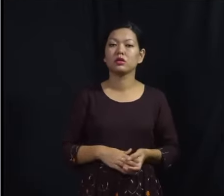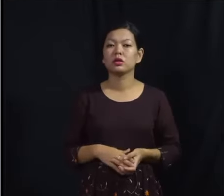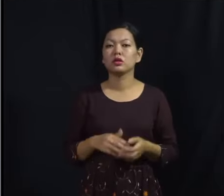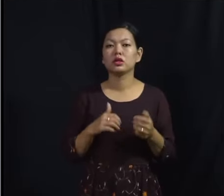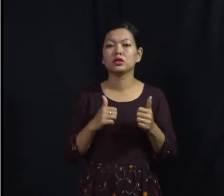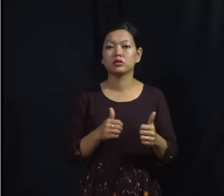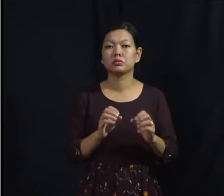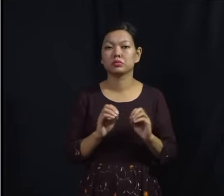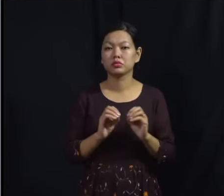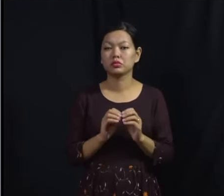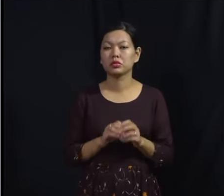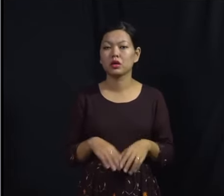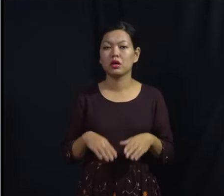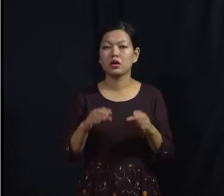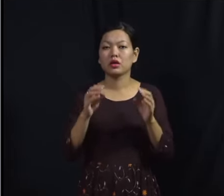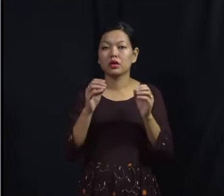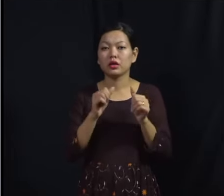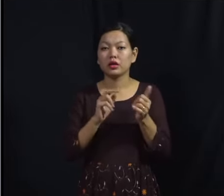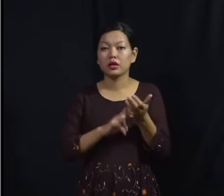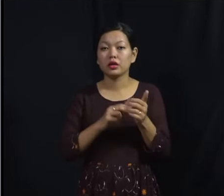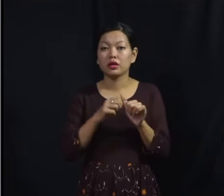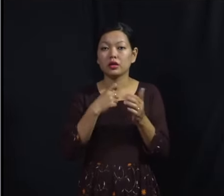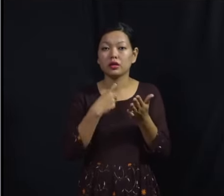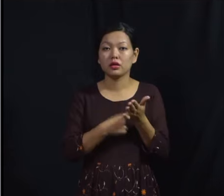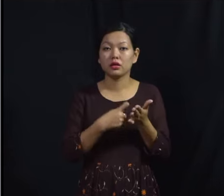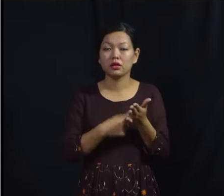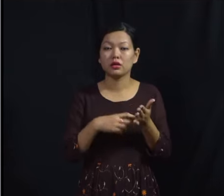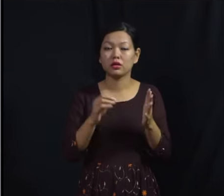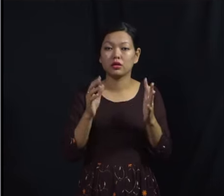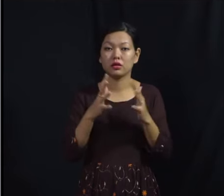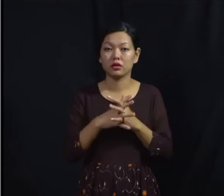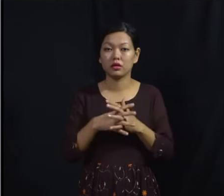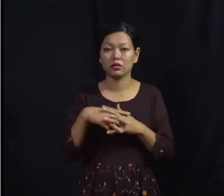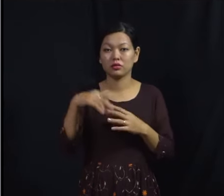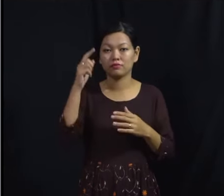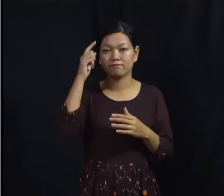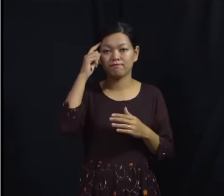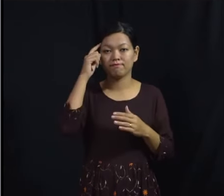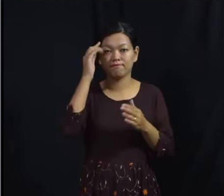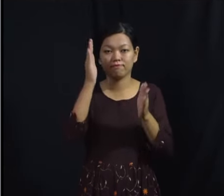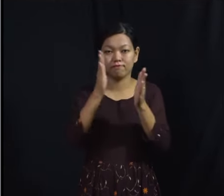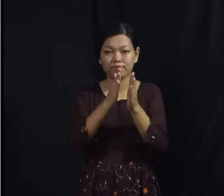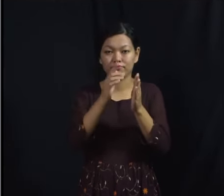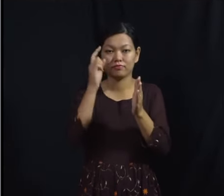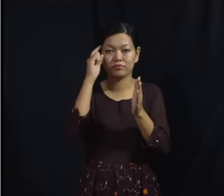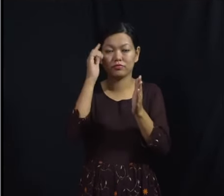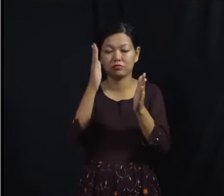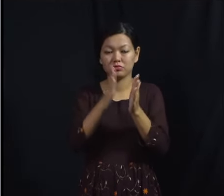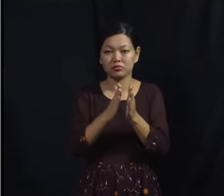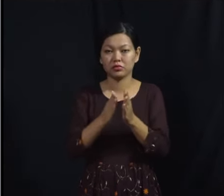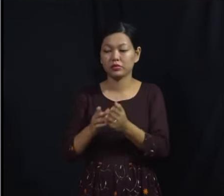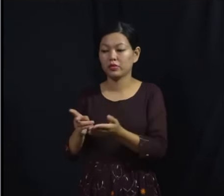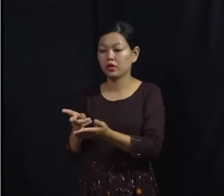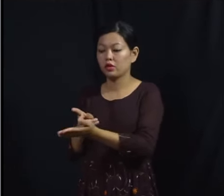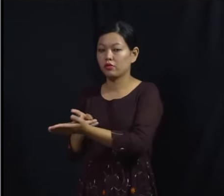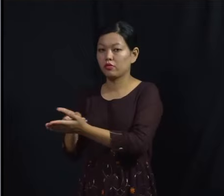living out of it. So that's what we have here. And we are going to find out what is that shine or that gift that Susan has in order